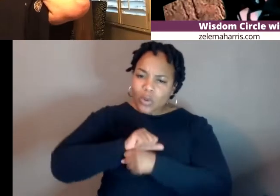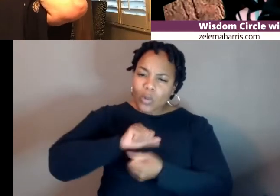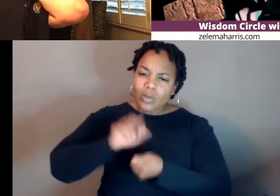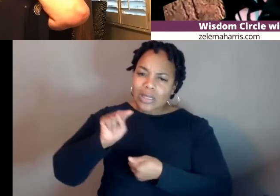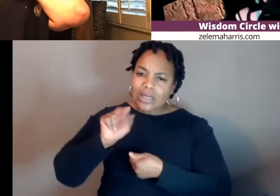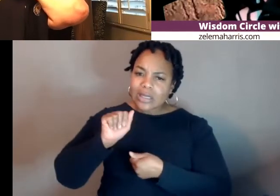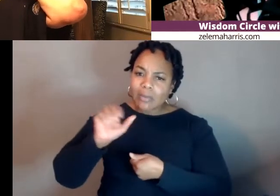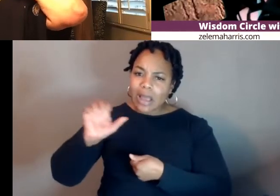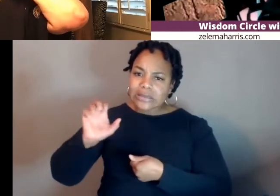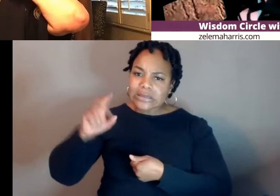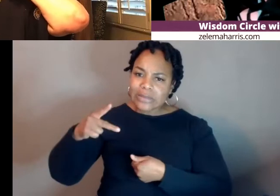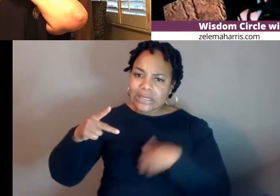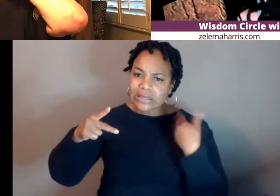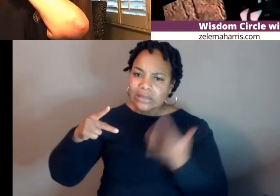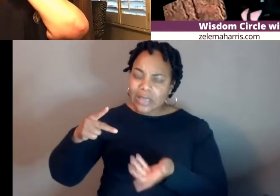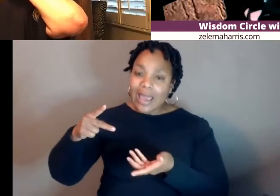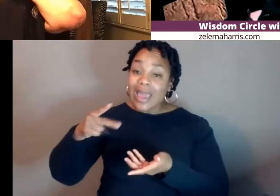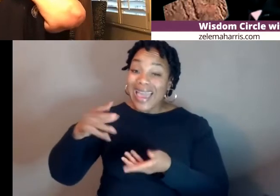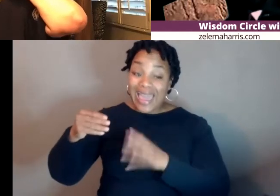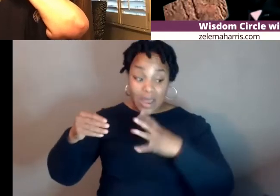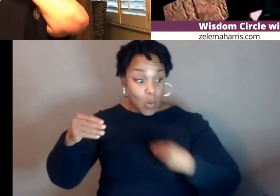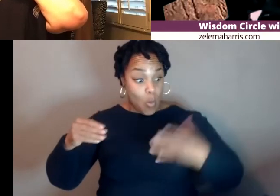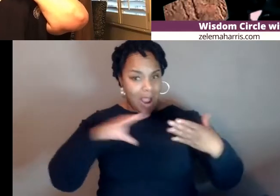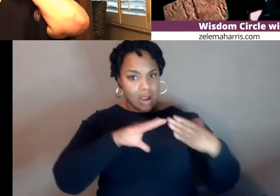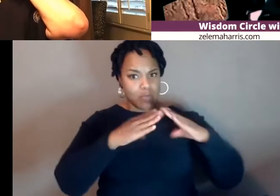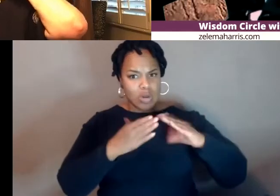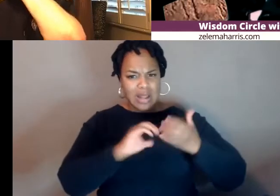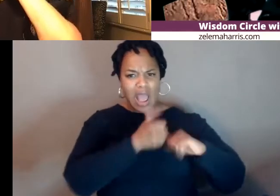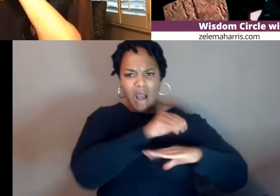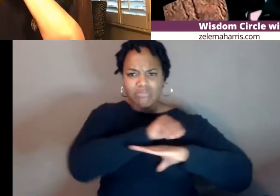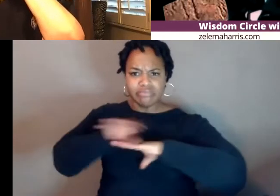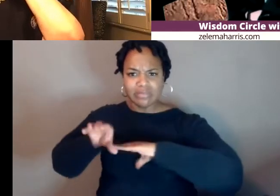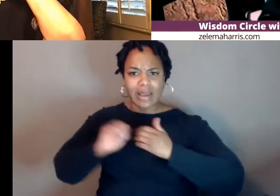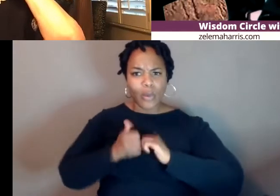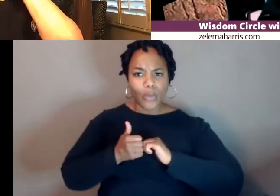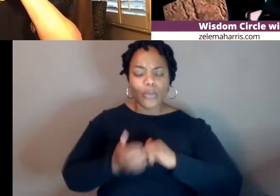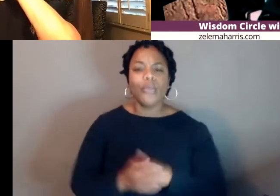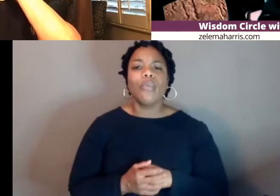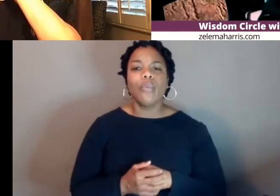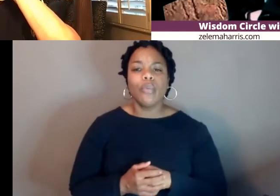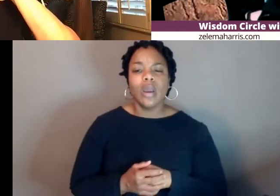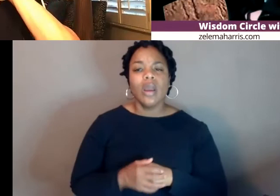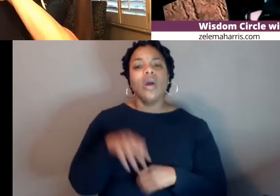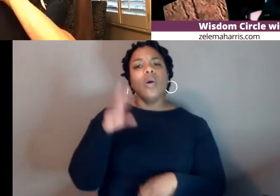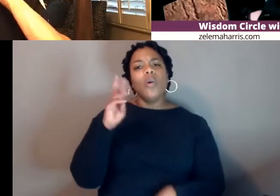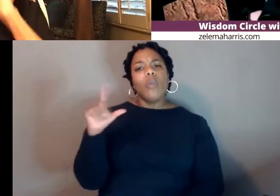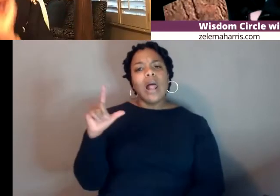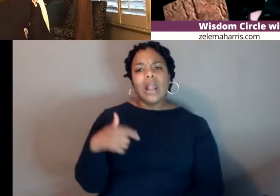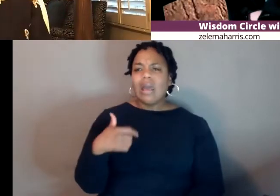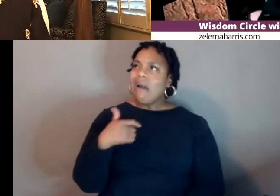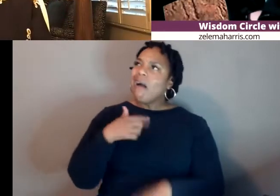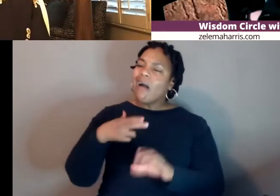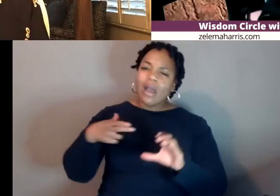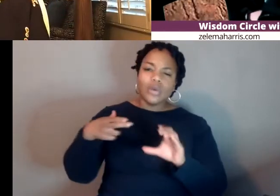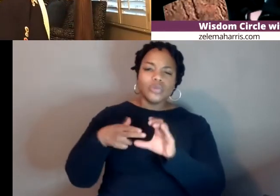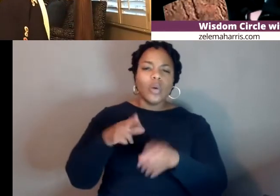the effects from the wider community? Well, I think I got involved in NAACP when I